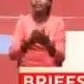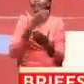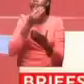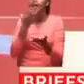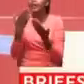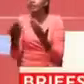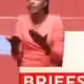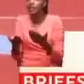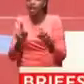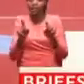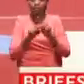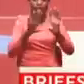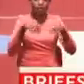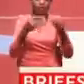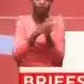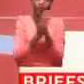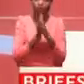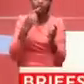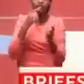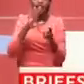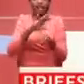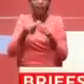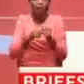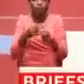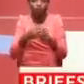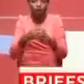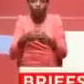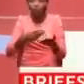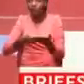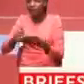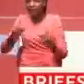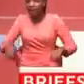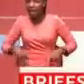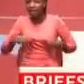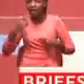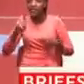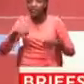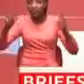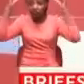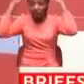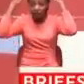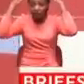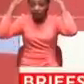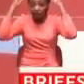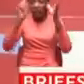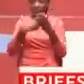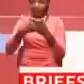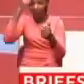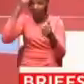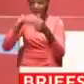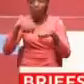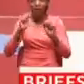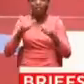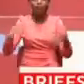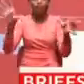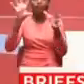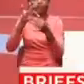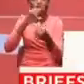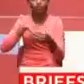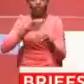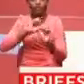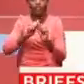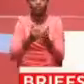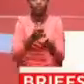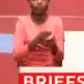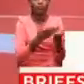to share his equally chilling story of almost selling his soul to the devil. Remember, you can engage us through our social media